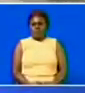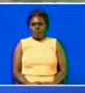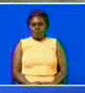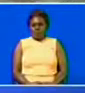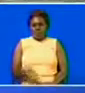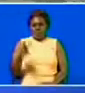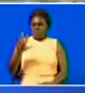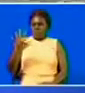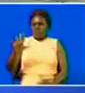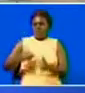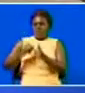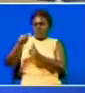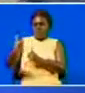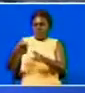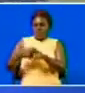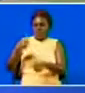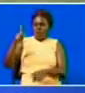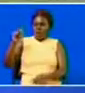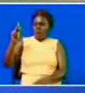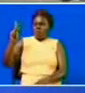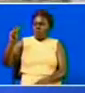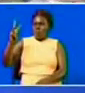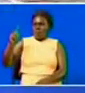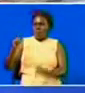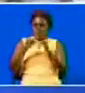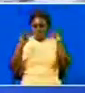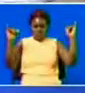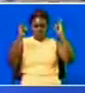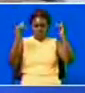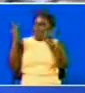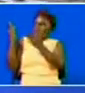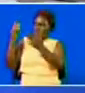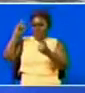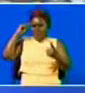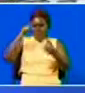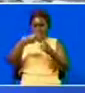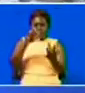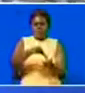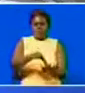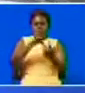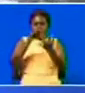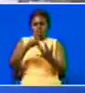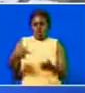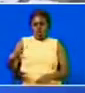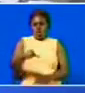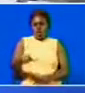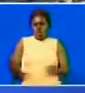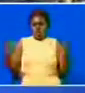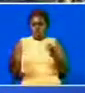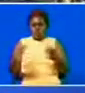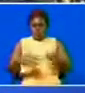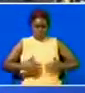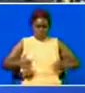Located 25 kilometers from Kakuma town, Kalobeyei settlement was meant to be distinct. It would bring local communities and